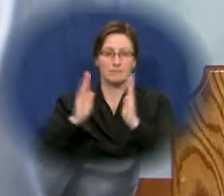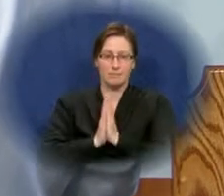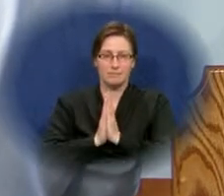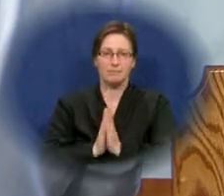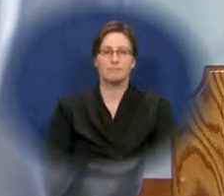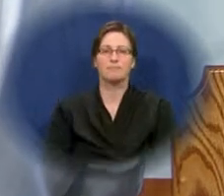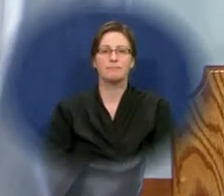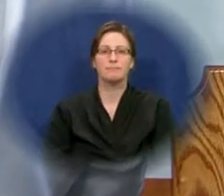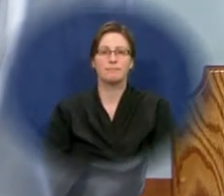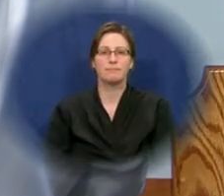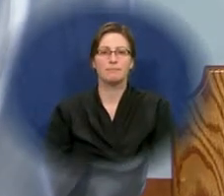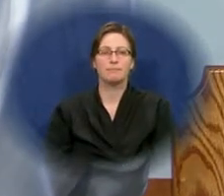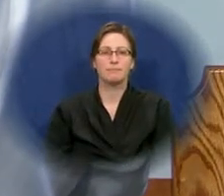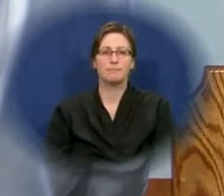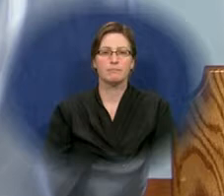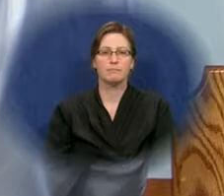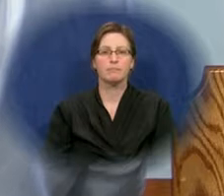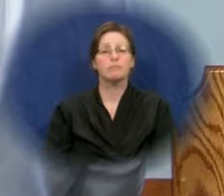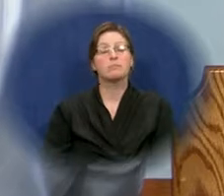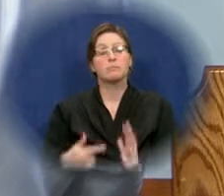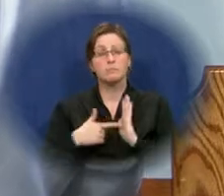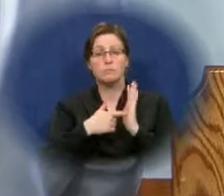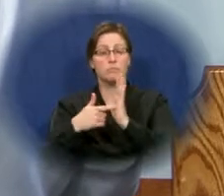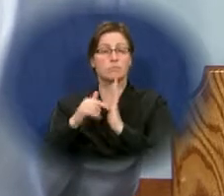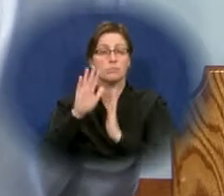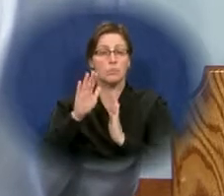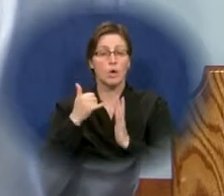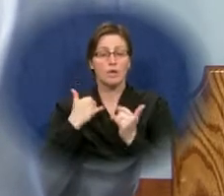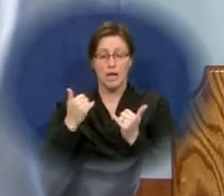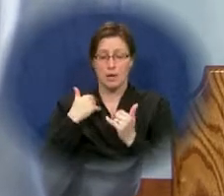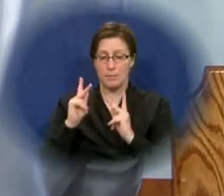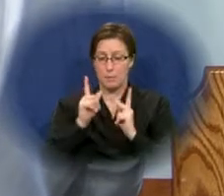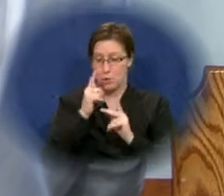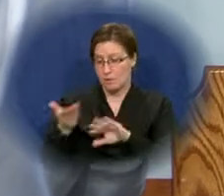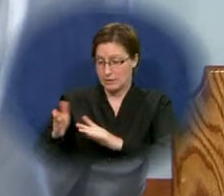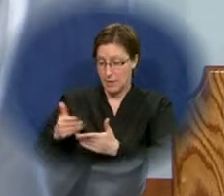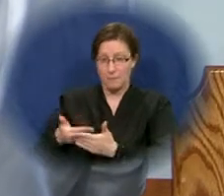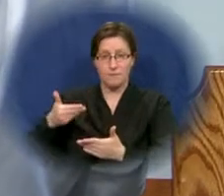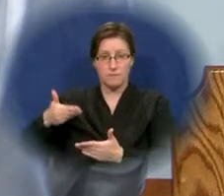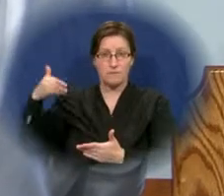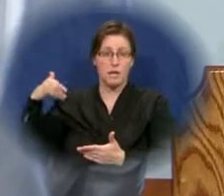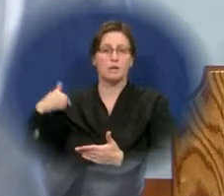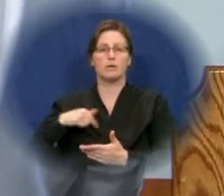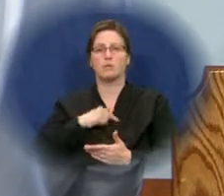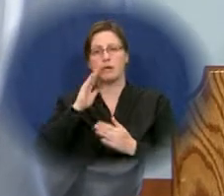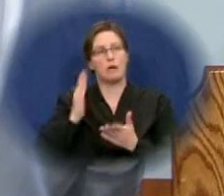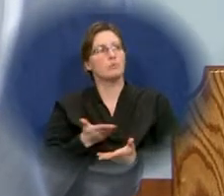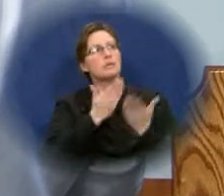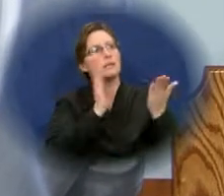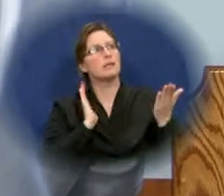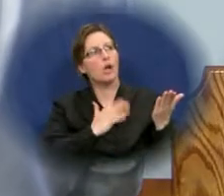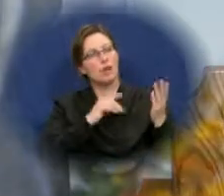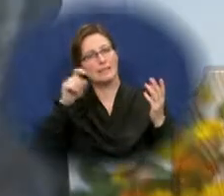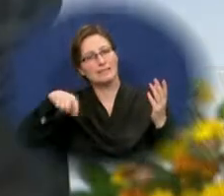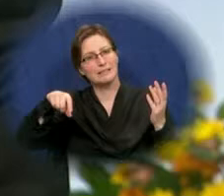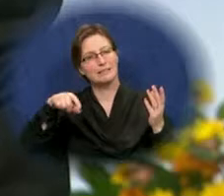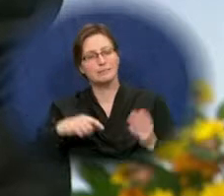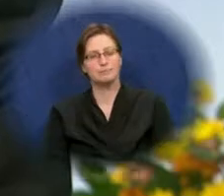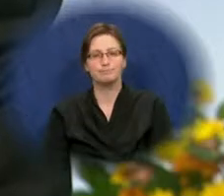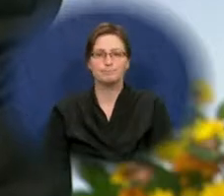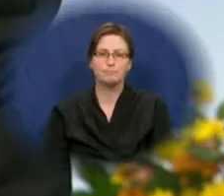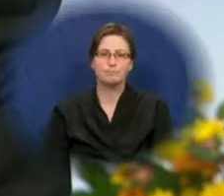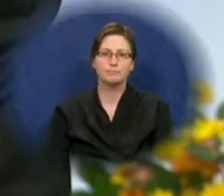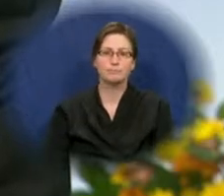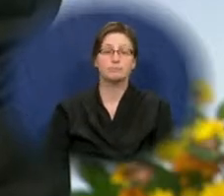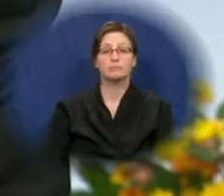Amen. Buoyed by the example of those who have gone before us, let us now present our needs to our God.